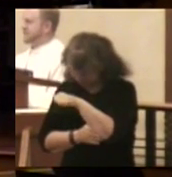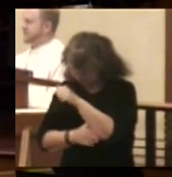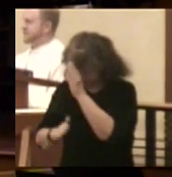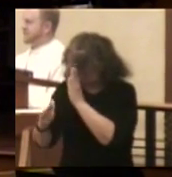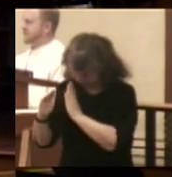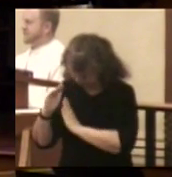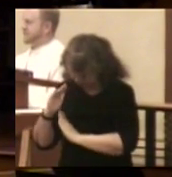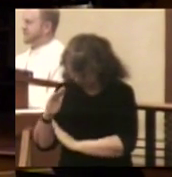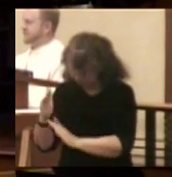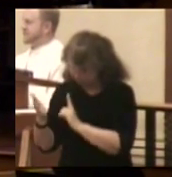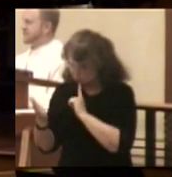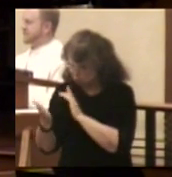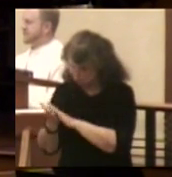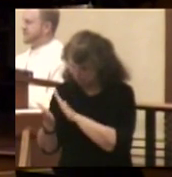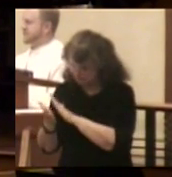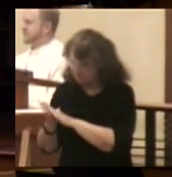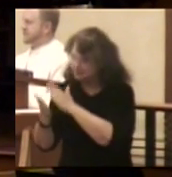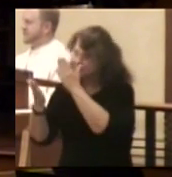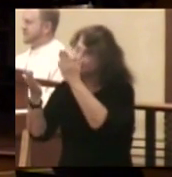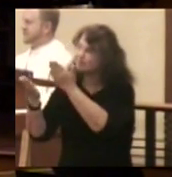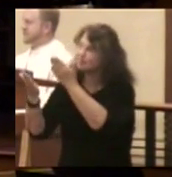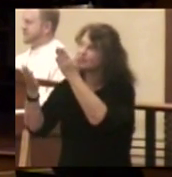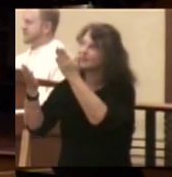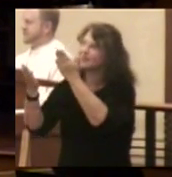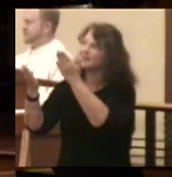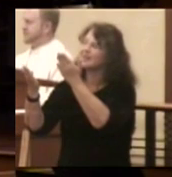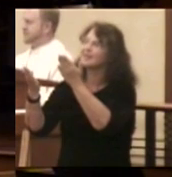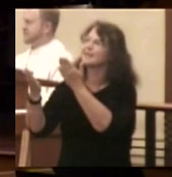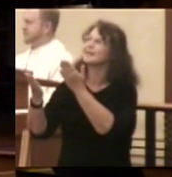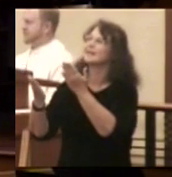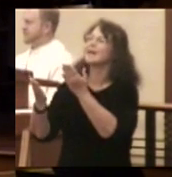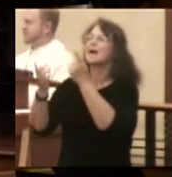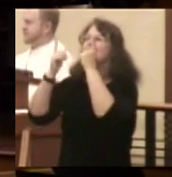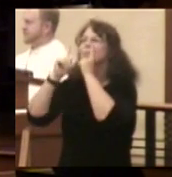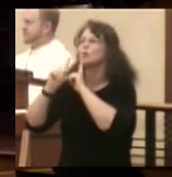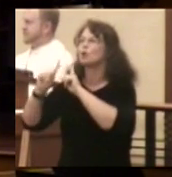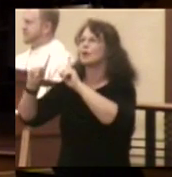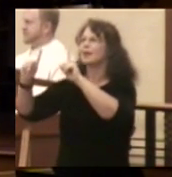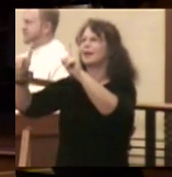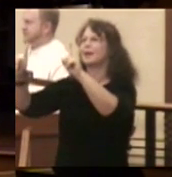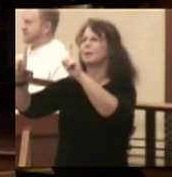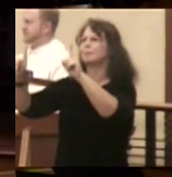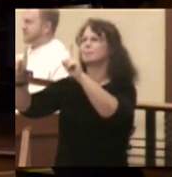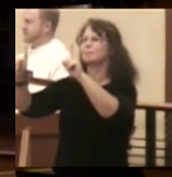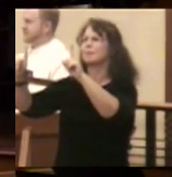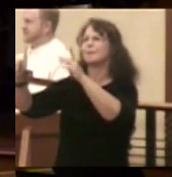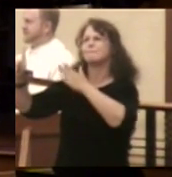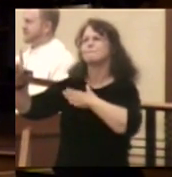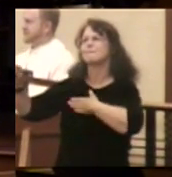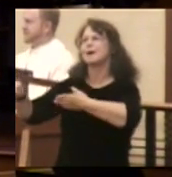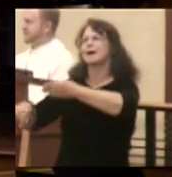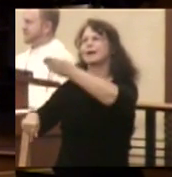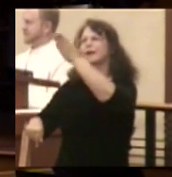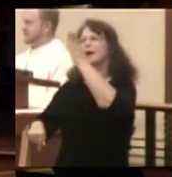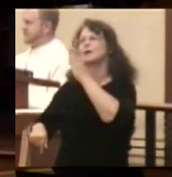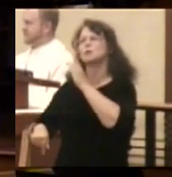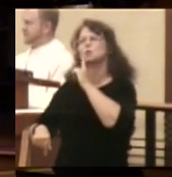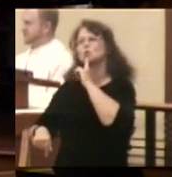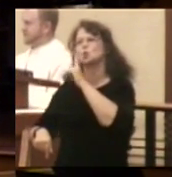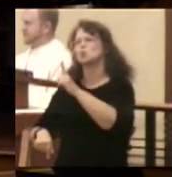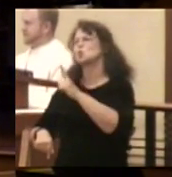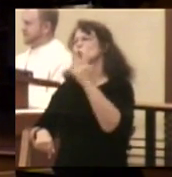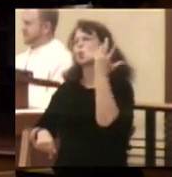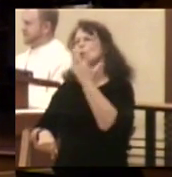adoration and there proclaim, my God, how great